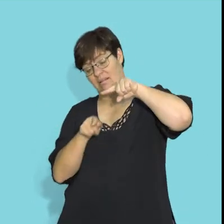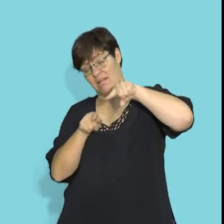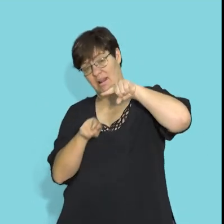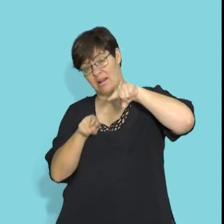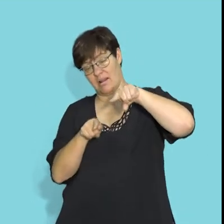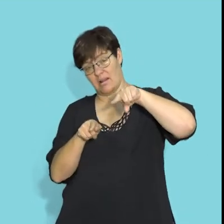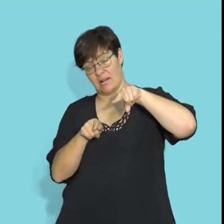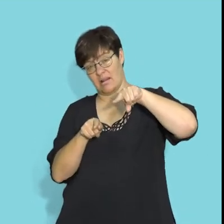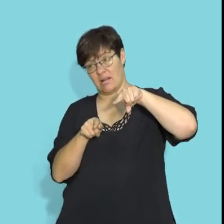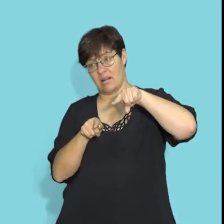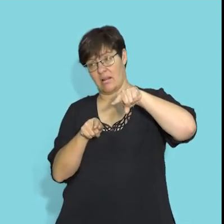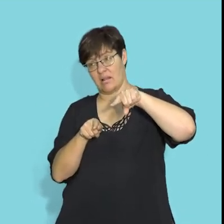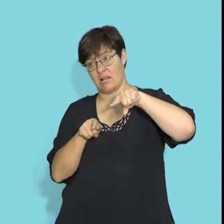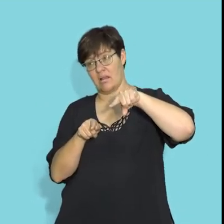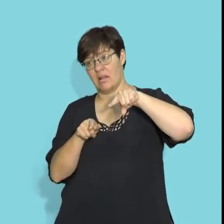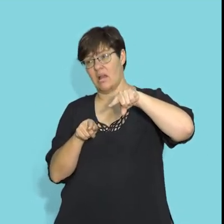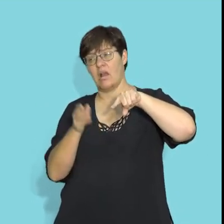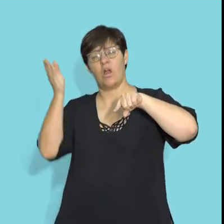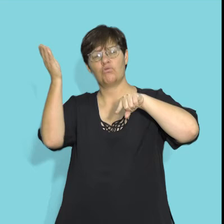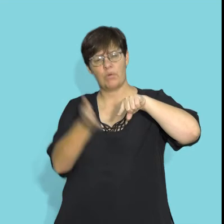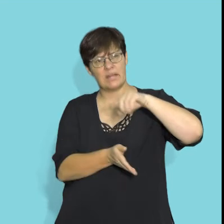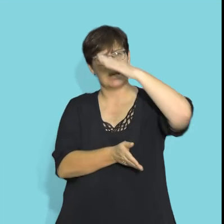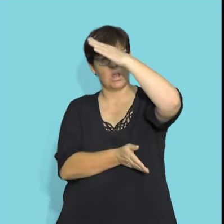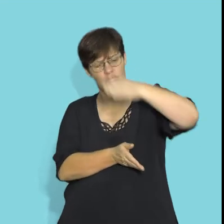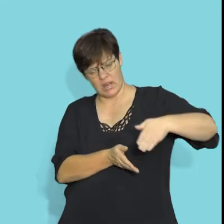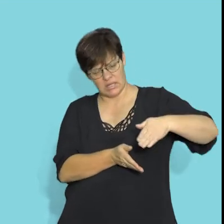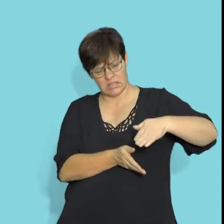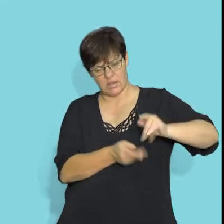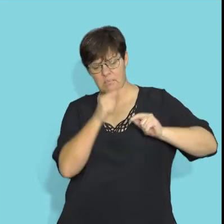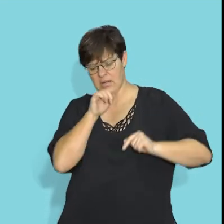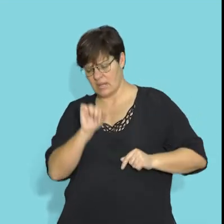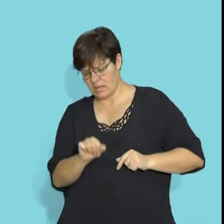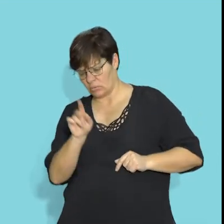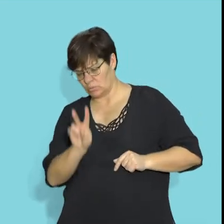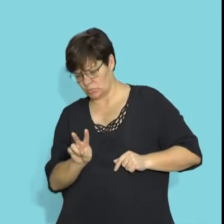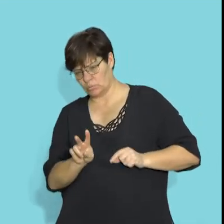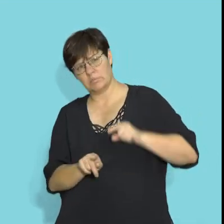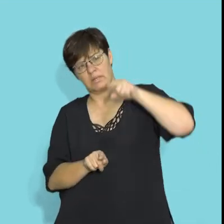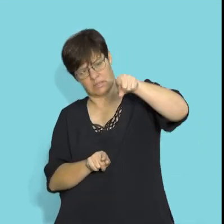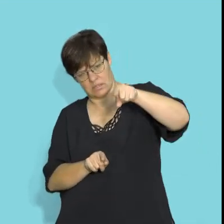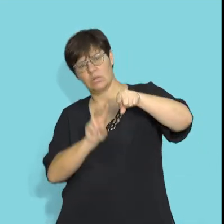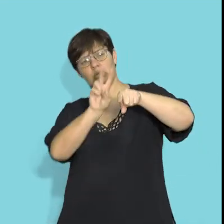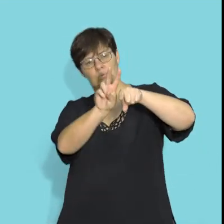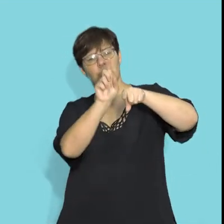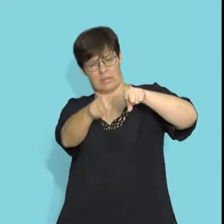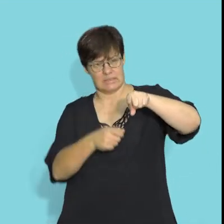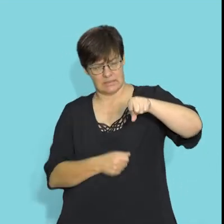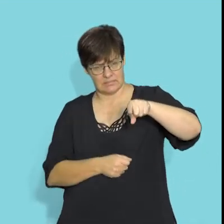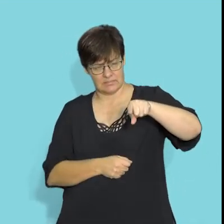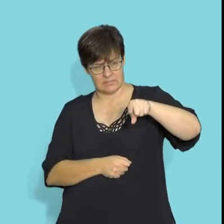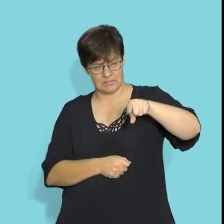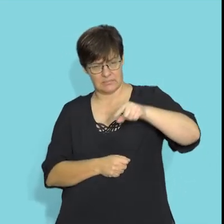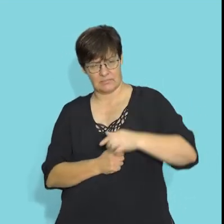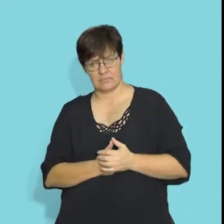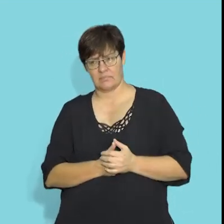and if this line's gradient, exactly like in the previous question, is 2, then the gradient of ST must also